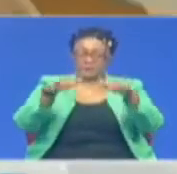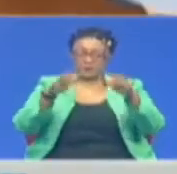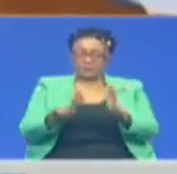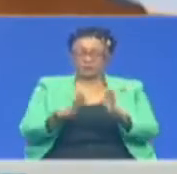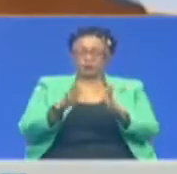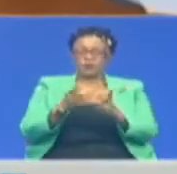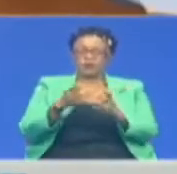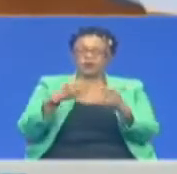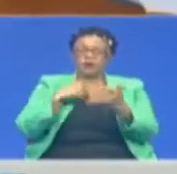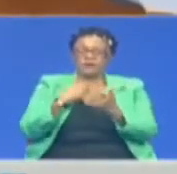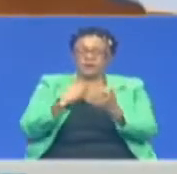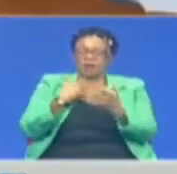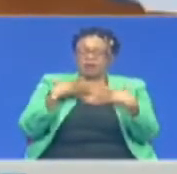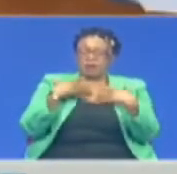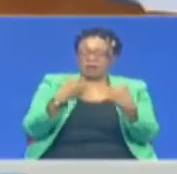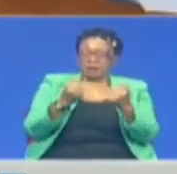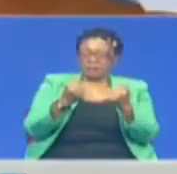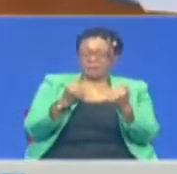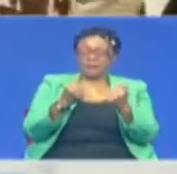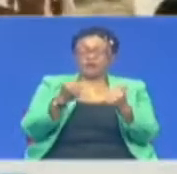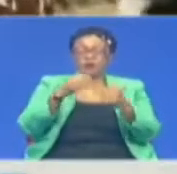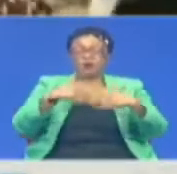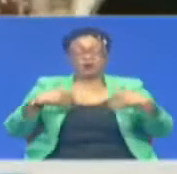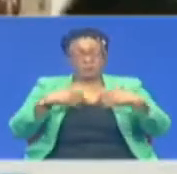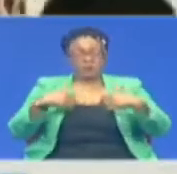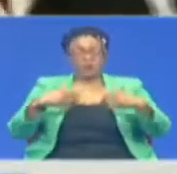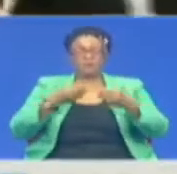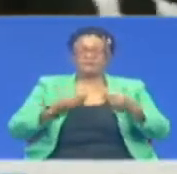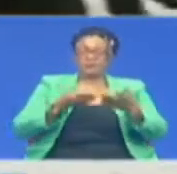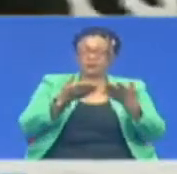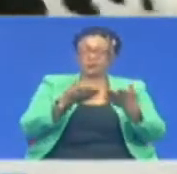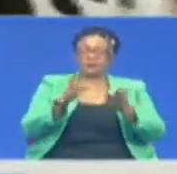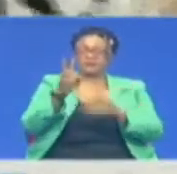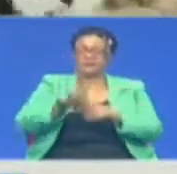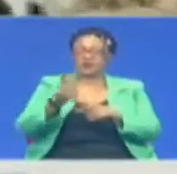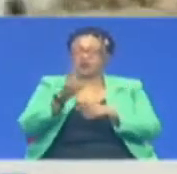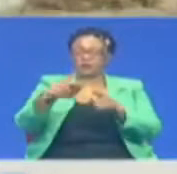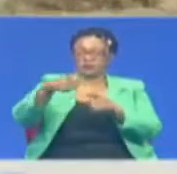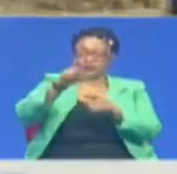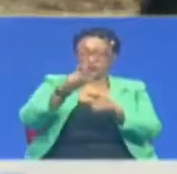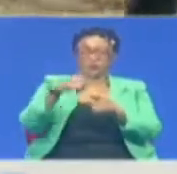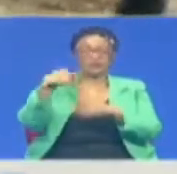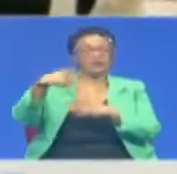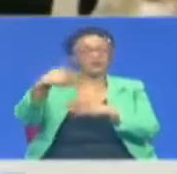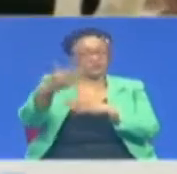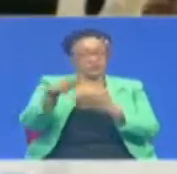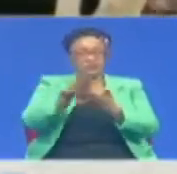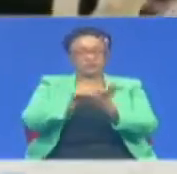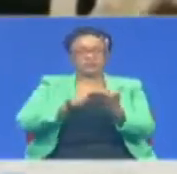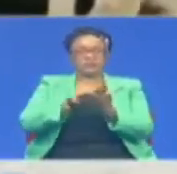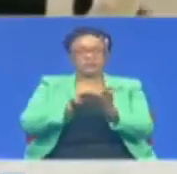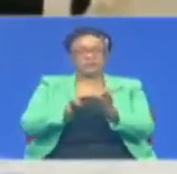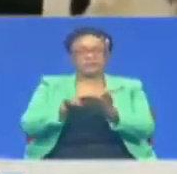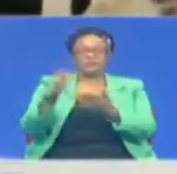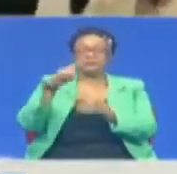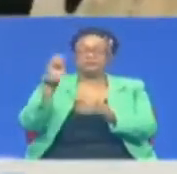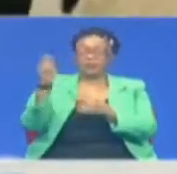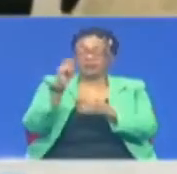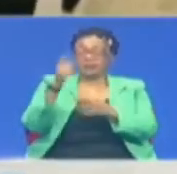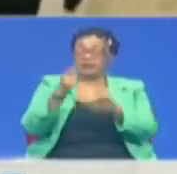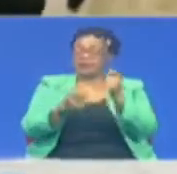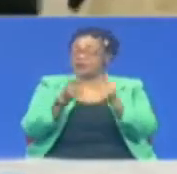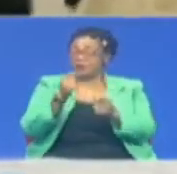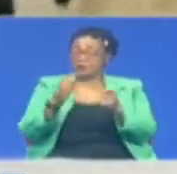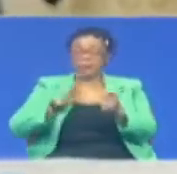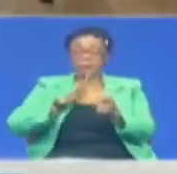breeding, animal health, feeds and feeding, value addition and marketing in the country's dairy subsector. According to the Kenya Dairy Board, the volume of